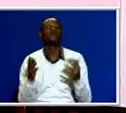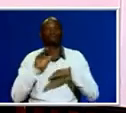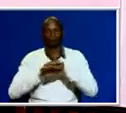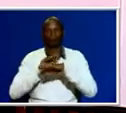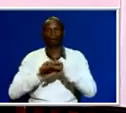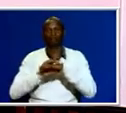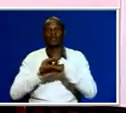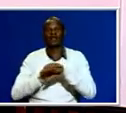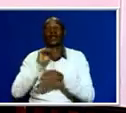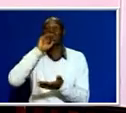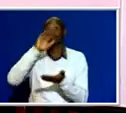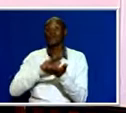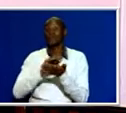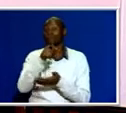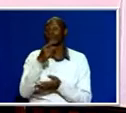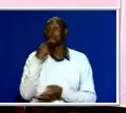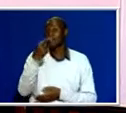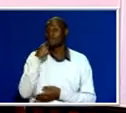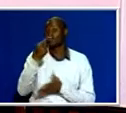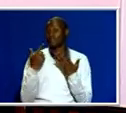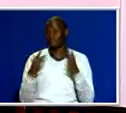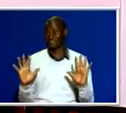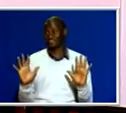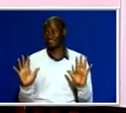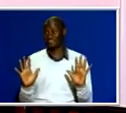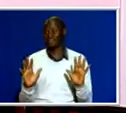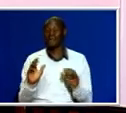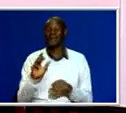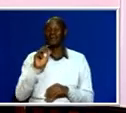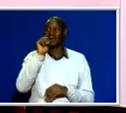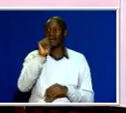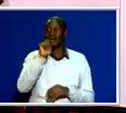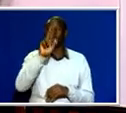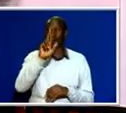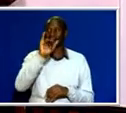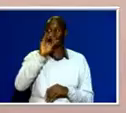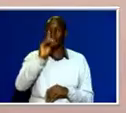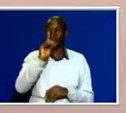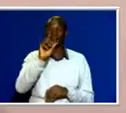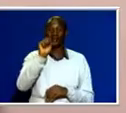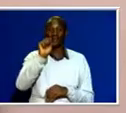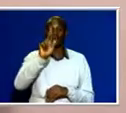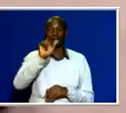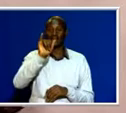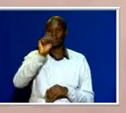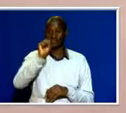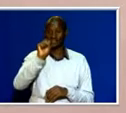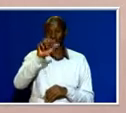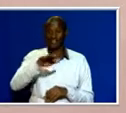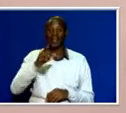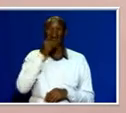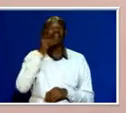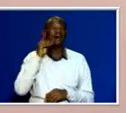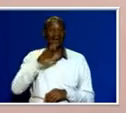Good. I believe you have mentioned arid areas as part of the dry